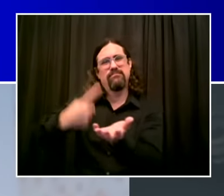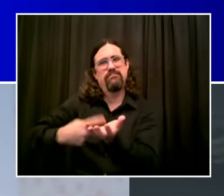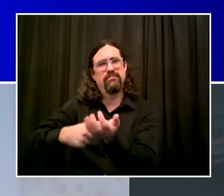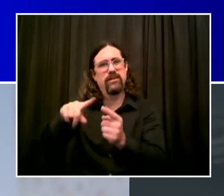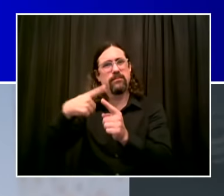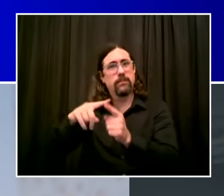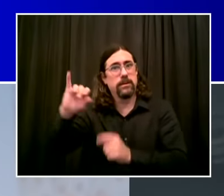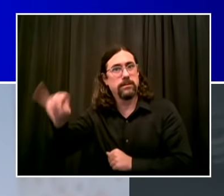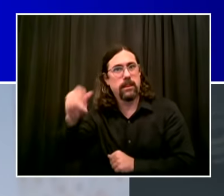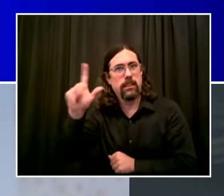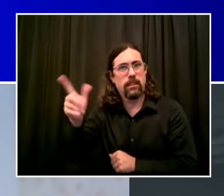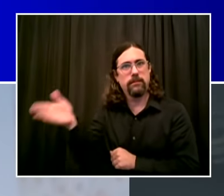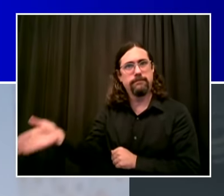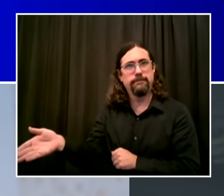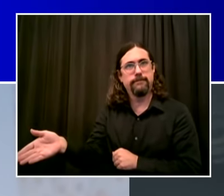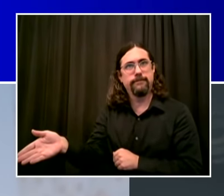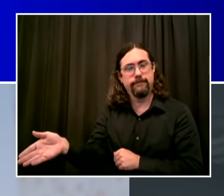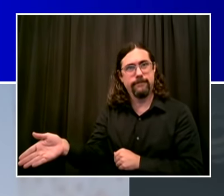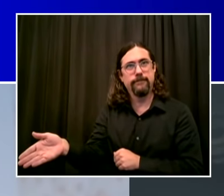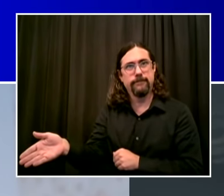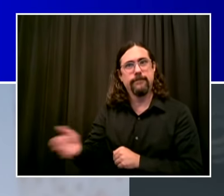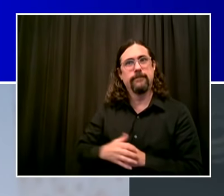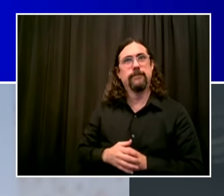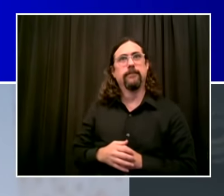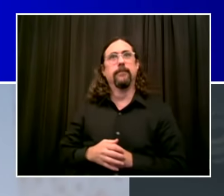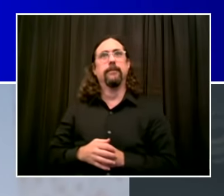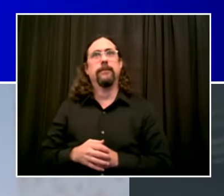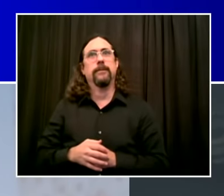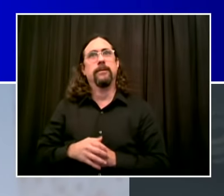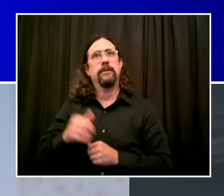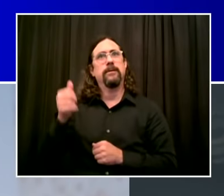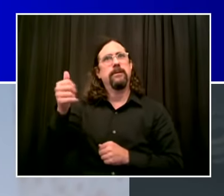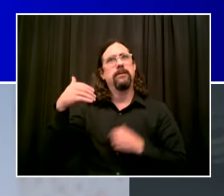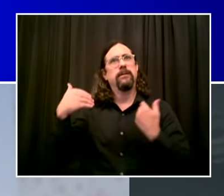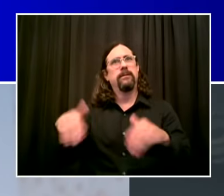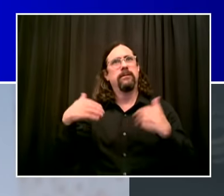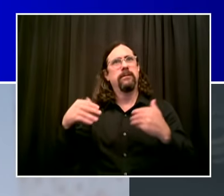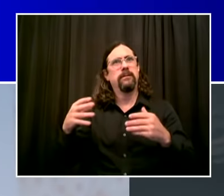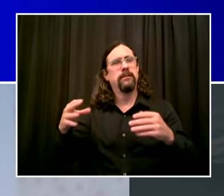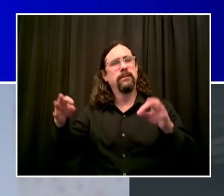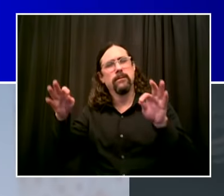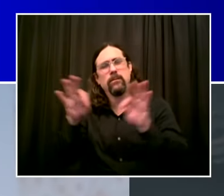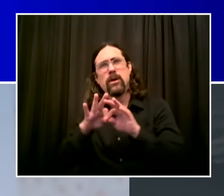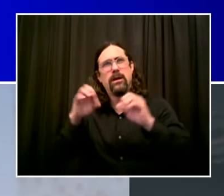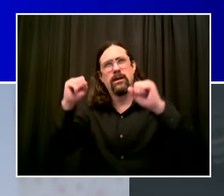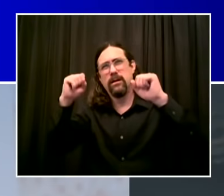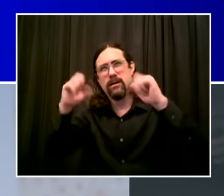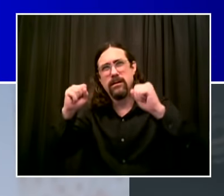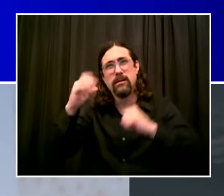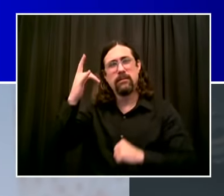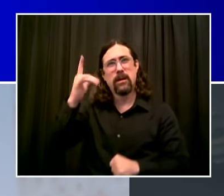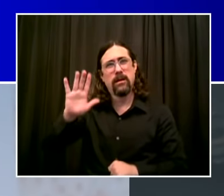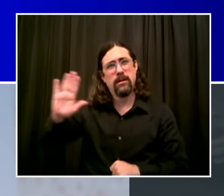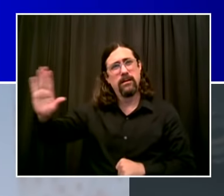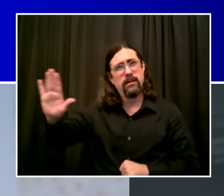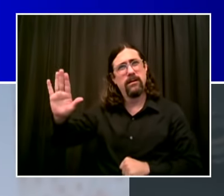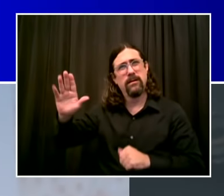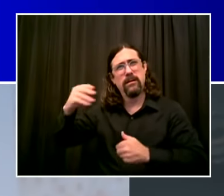is that for almost 60 years, he was a consistent beacon to all of us of what it means